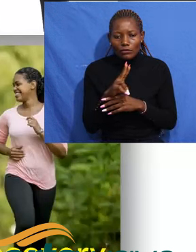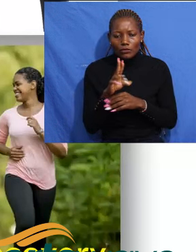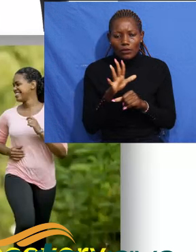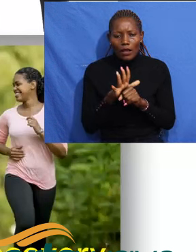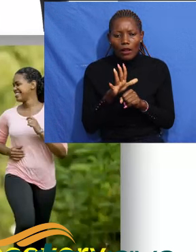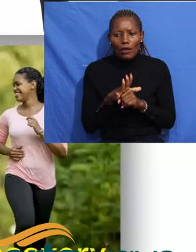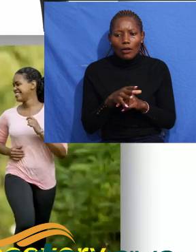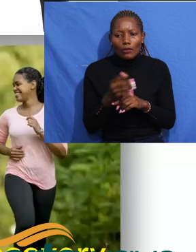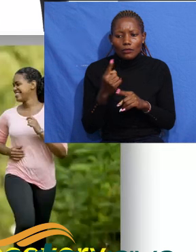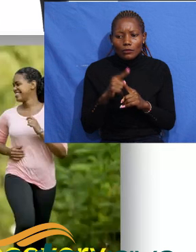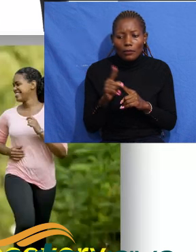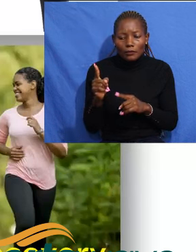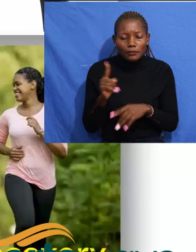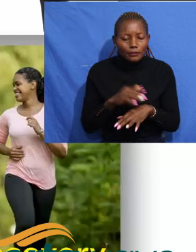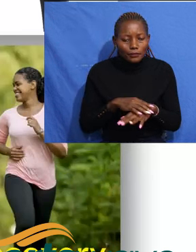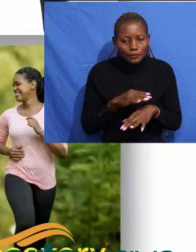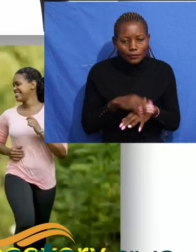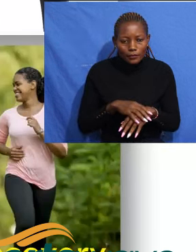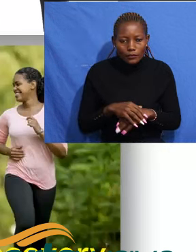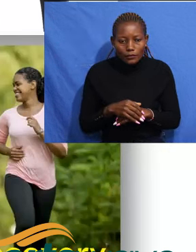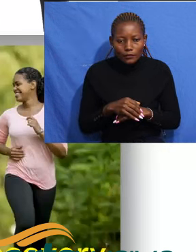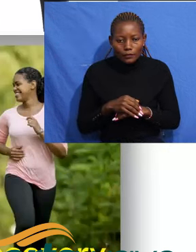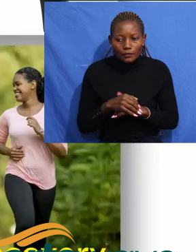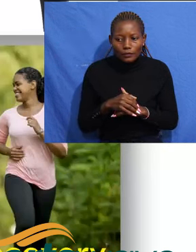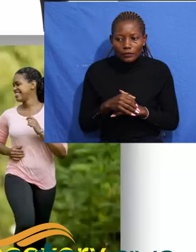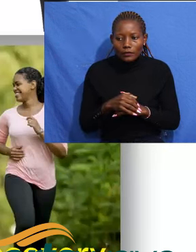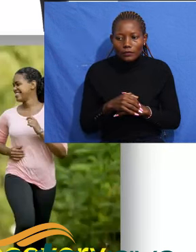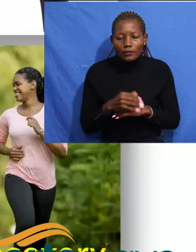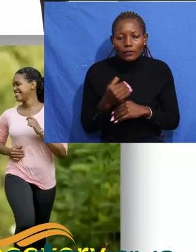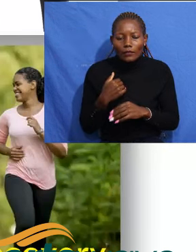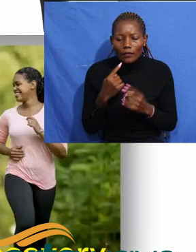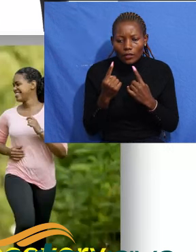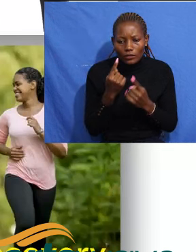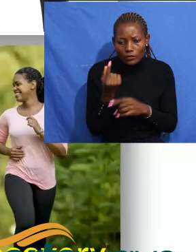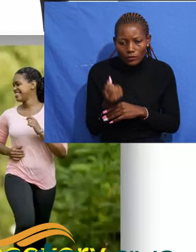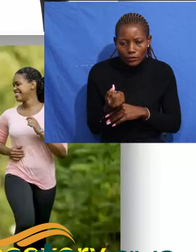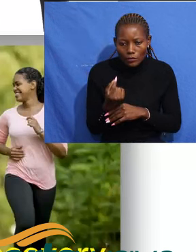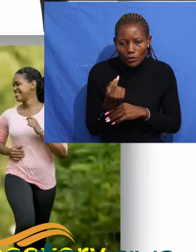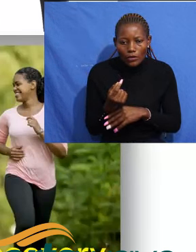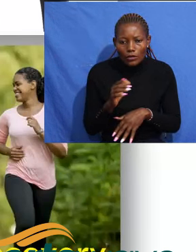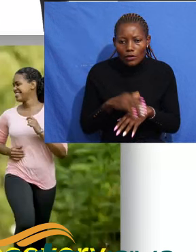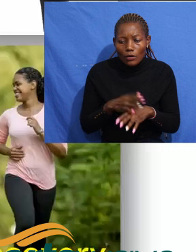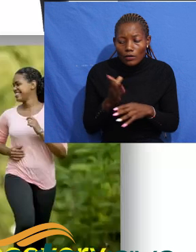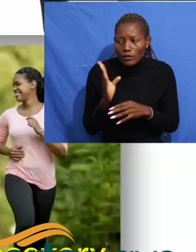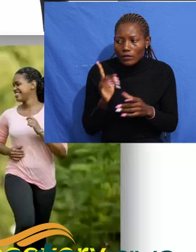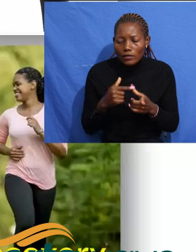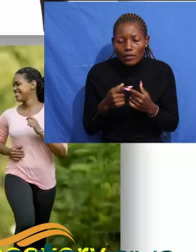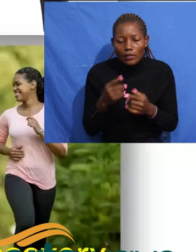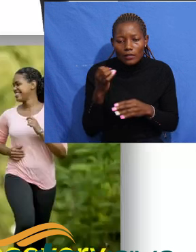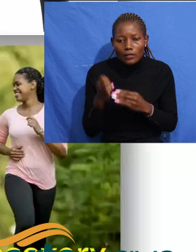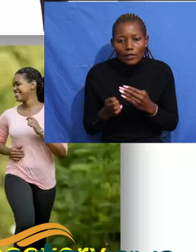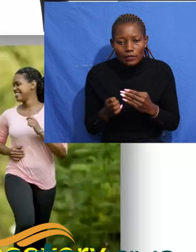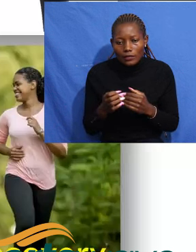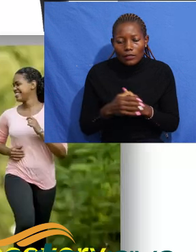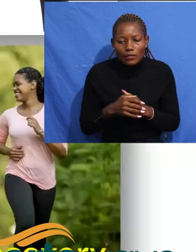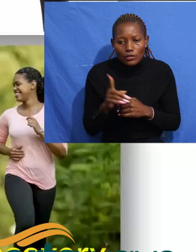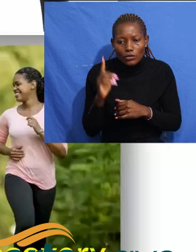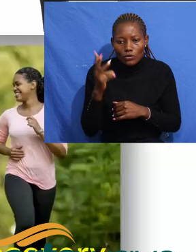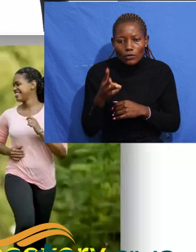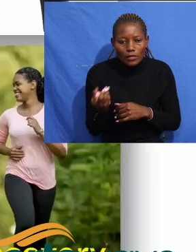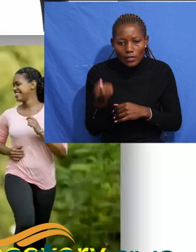but very beneficial. So I will touch a bit on each of these, and at the end, you will understand